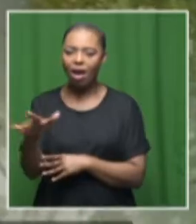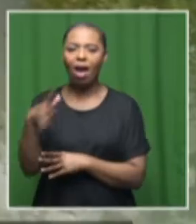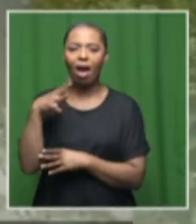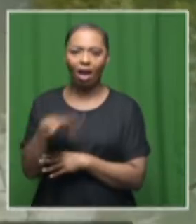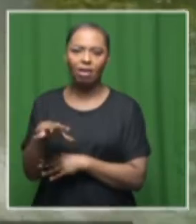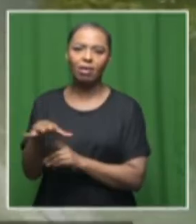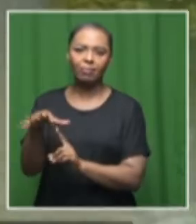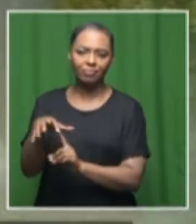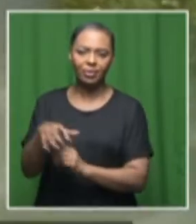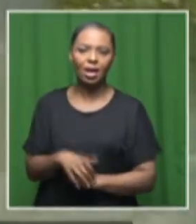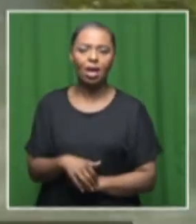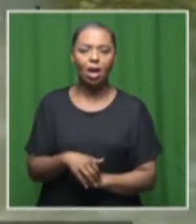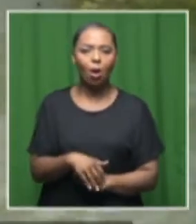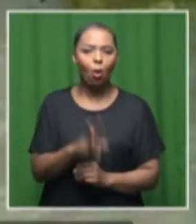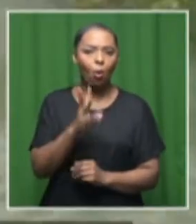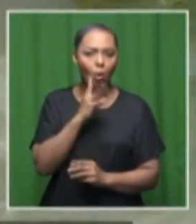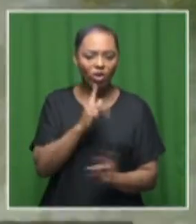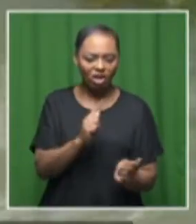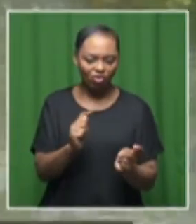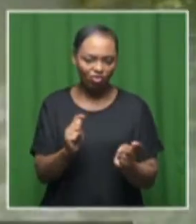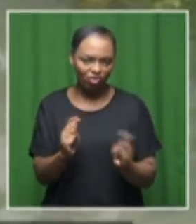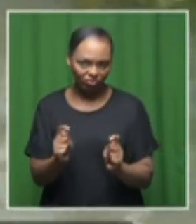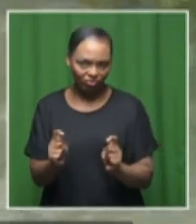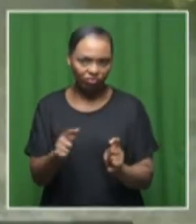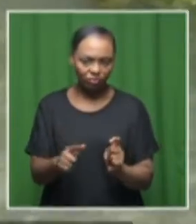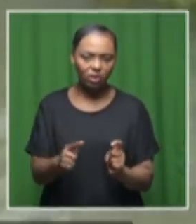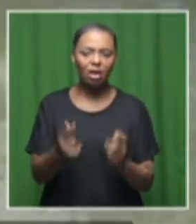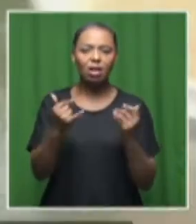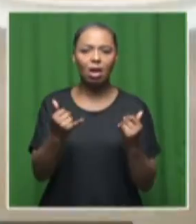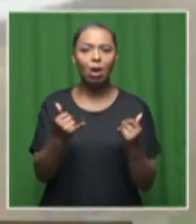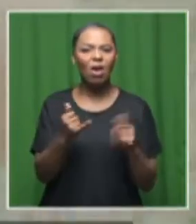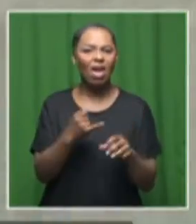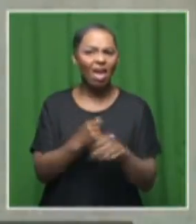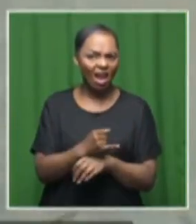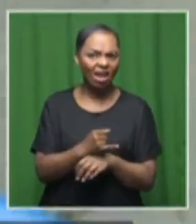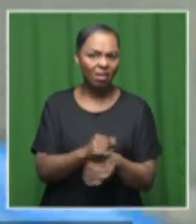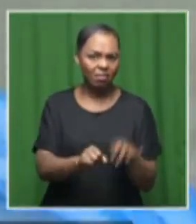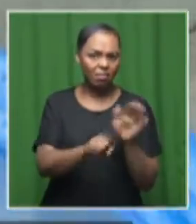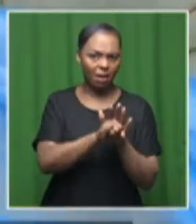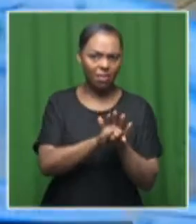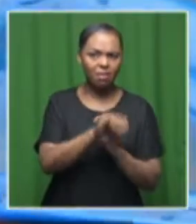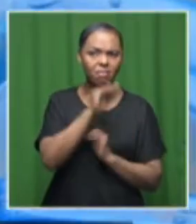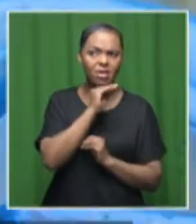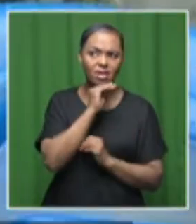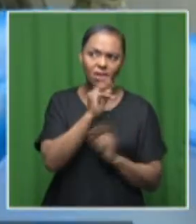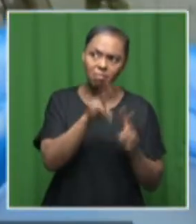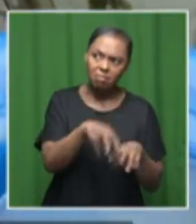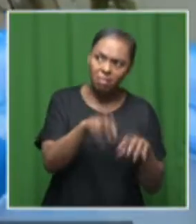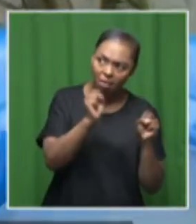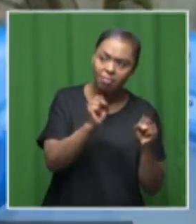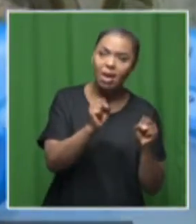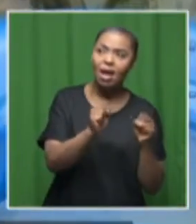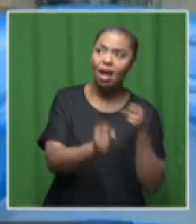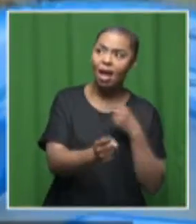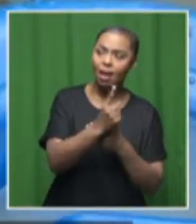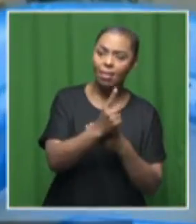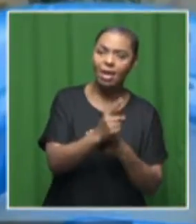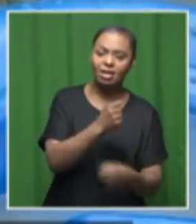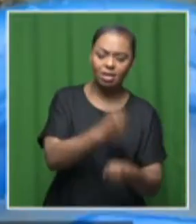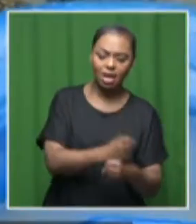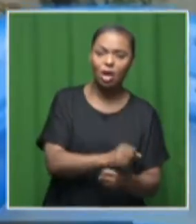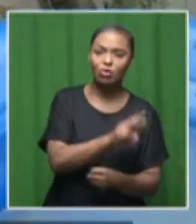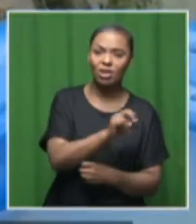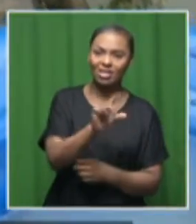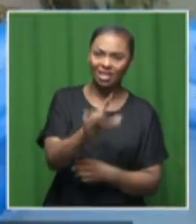water shifting an early sign of the equivalent of load shedding when that started in